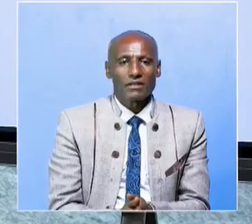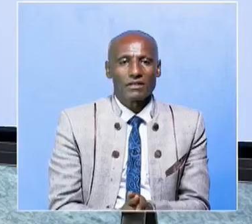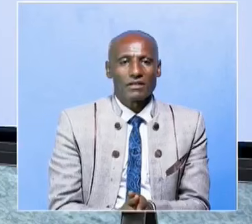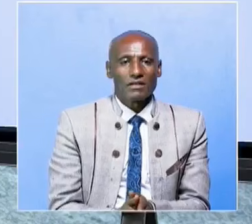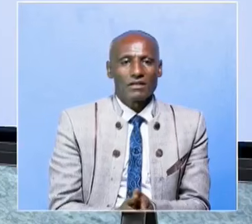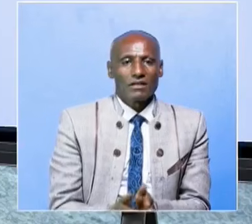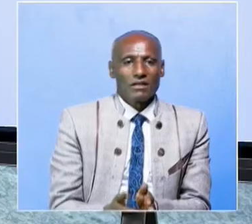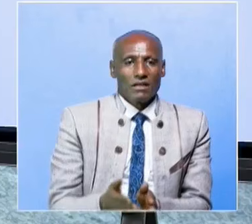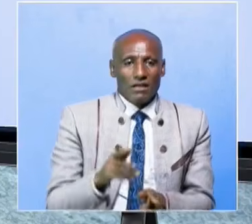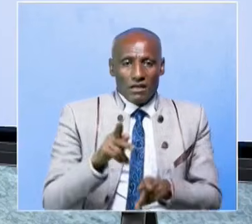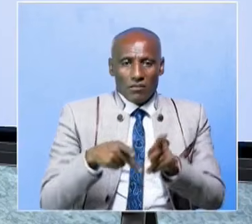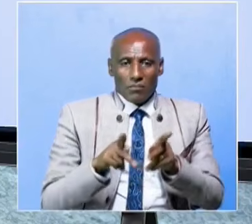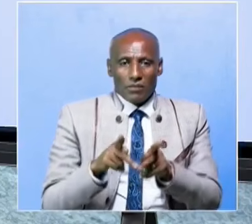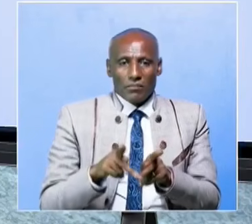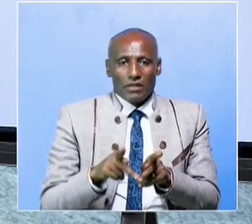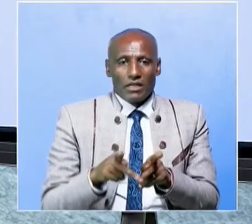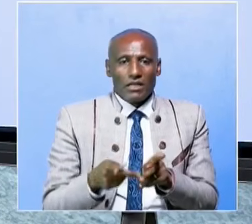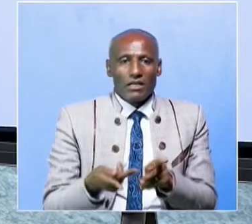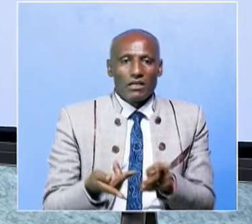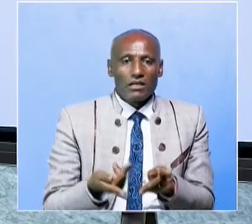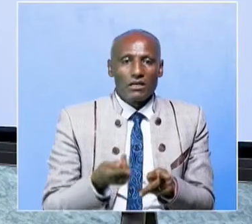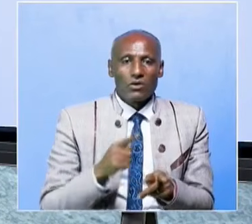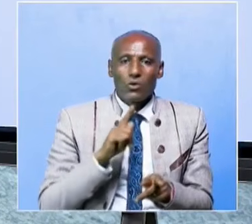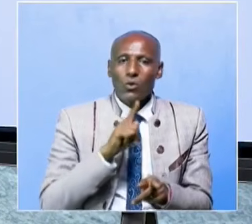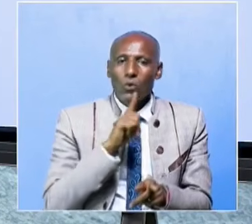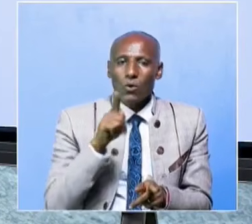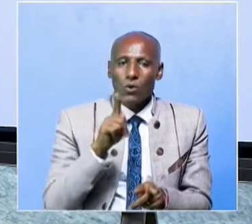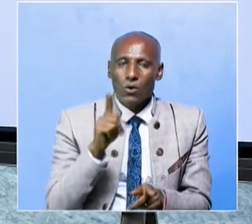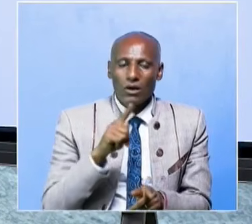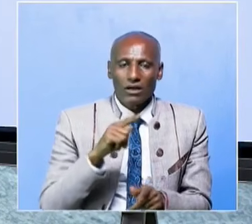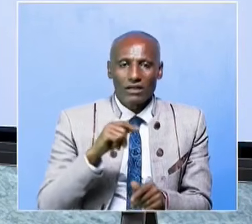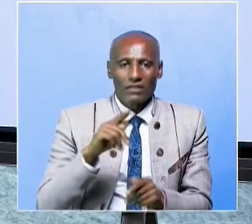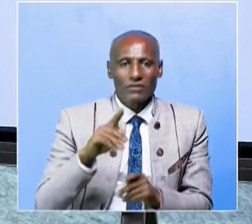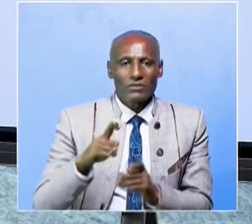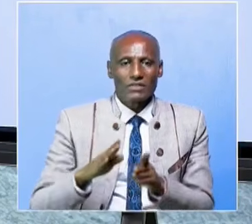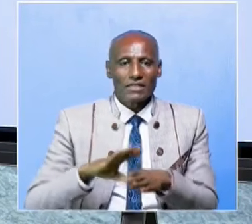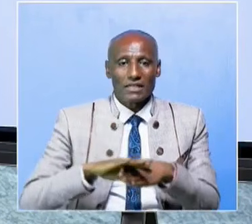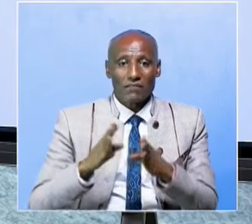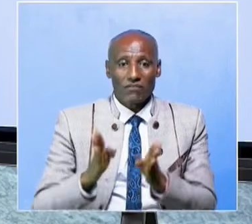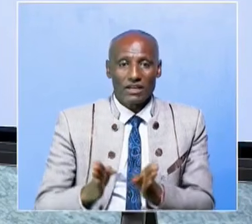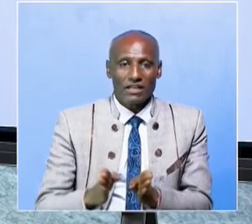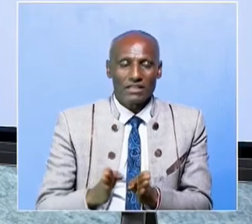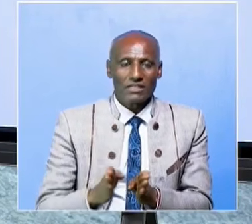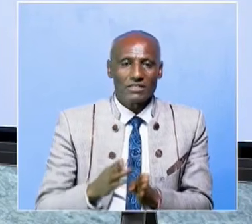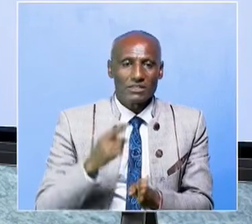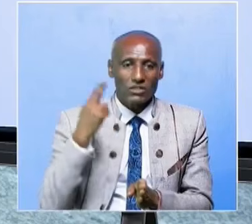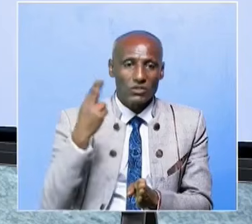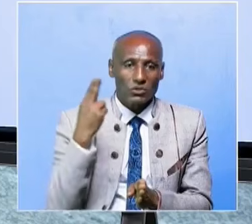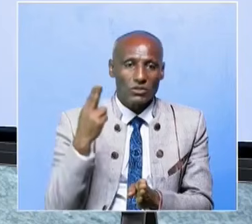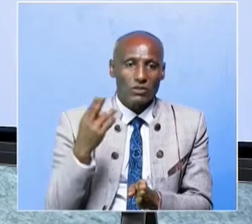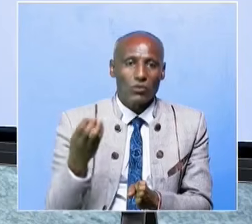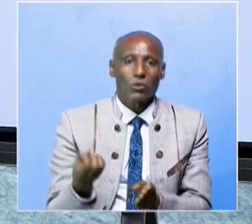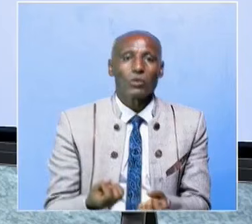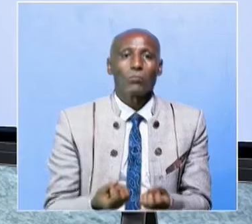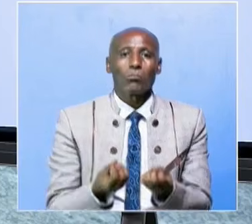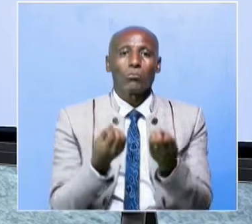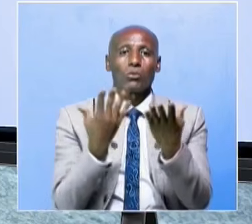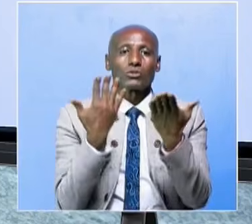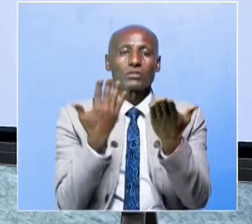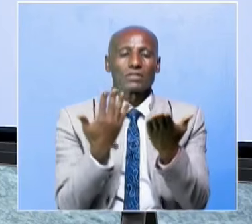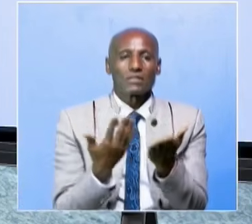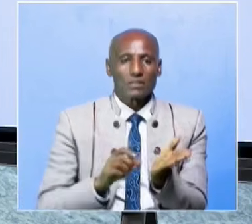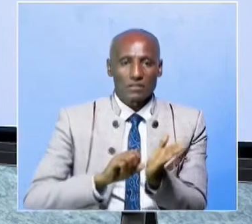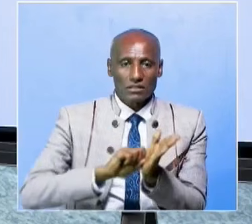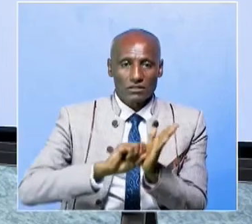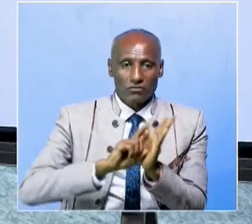people who are in the financial world use this word because it describes how, for